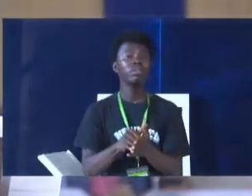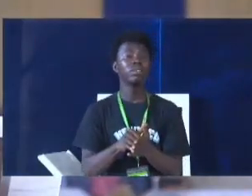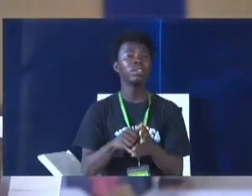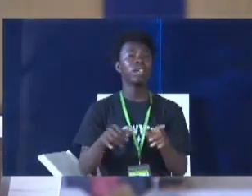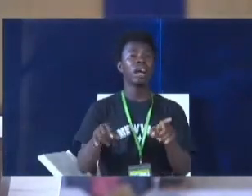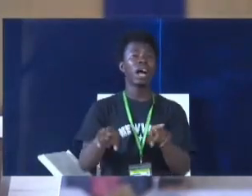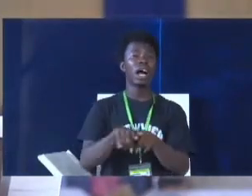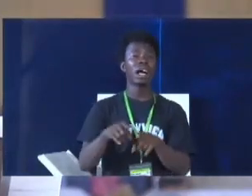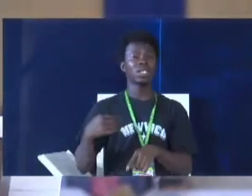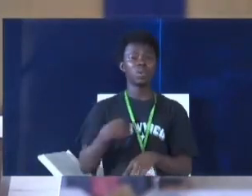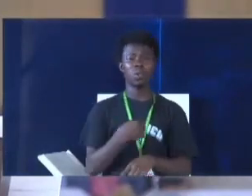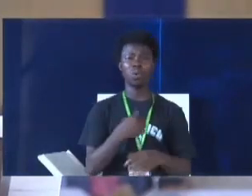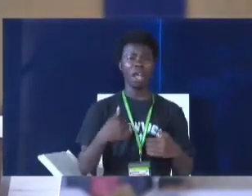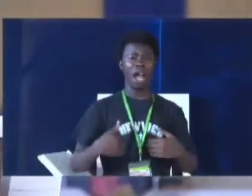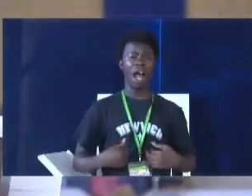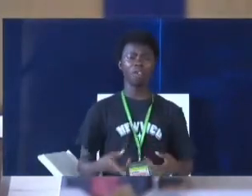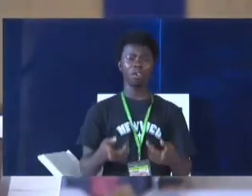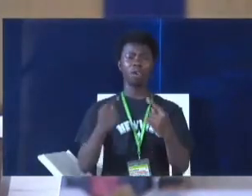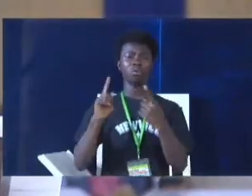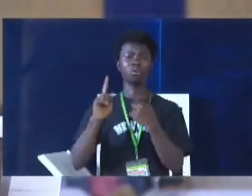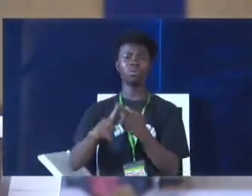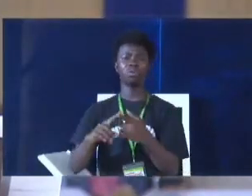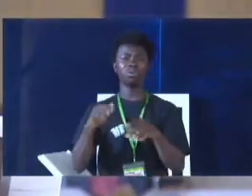we've come tonight to look to God,